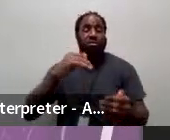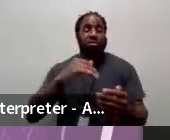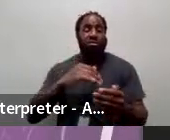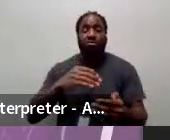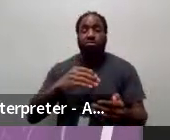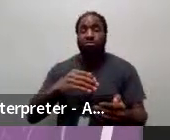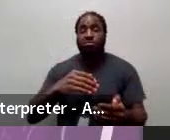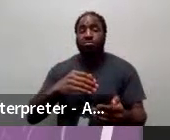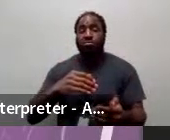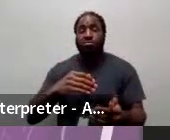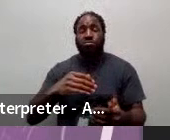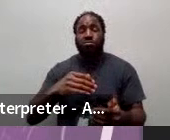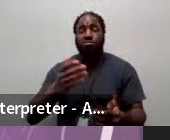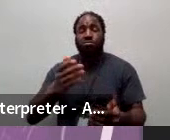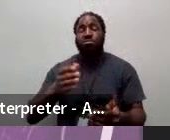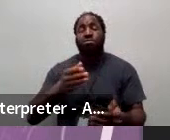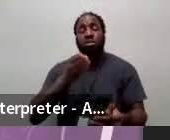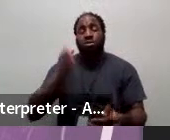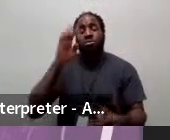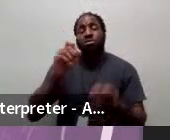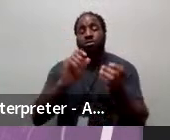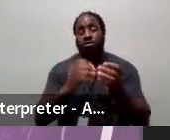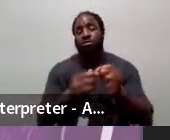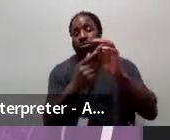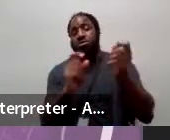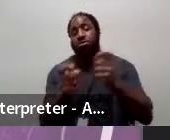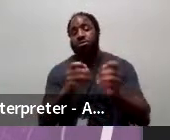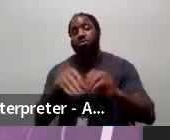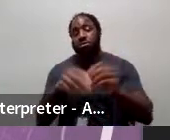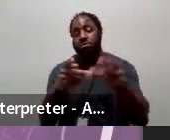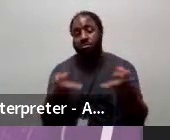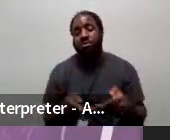There would be special controls in place